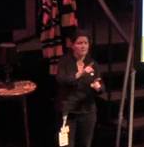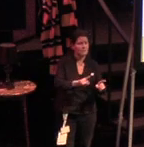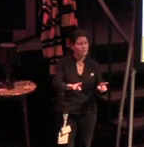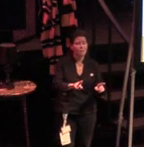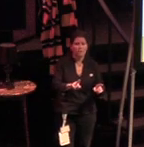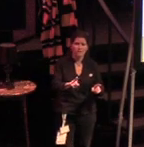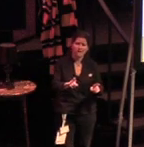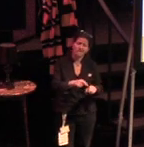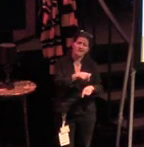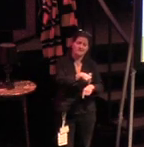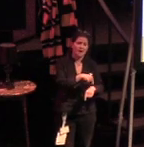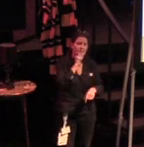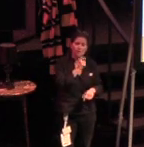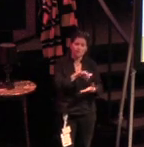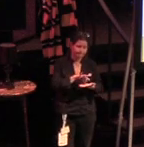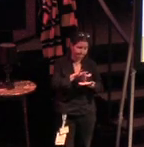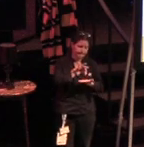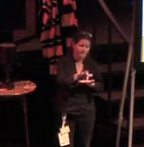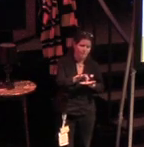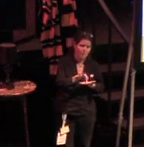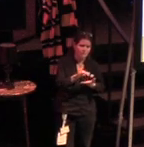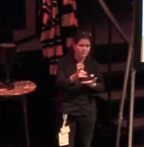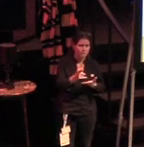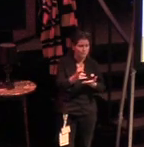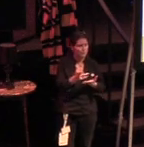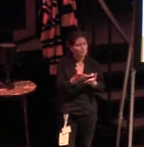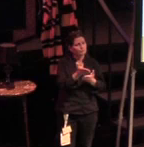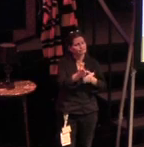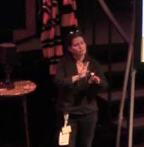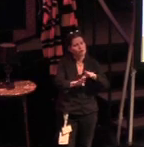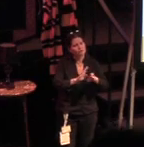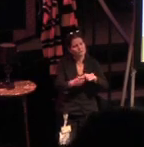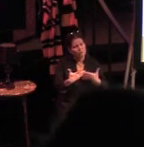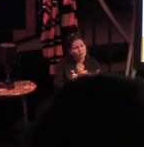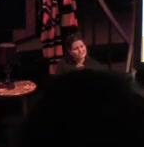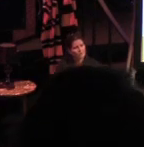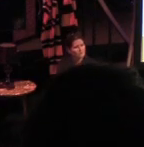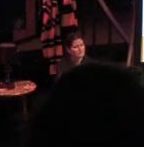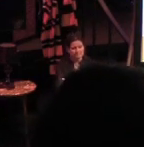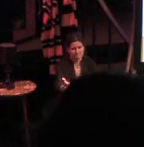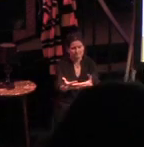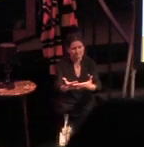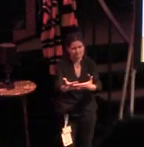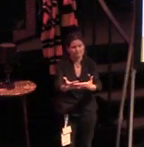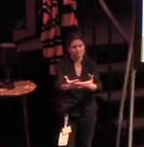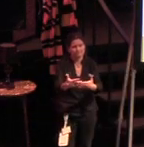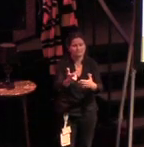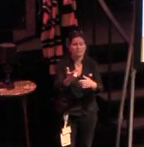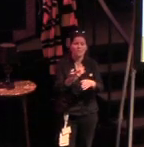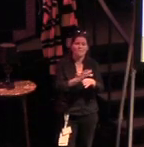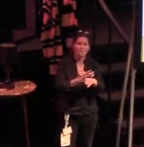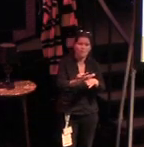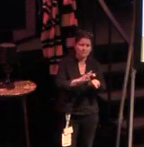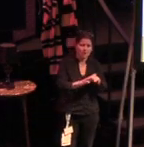10-week engagement so it was a four-week rehearsal than a six-week run and when I joined the venue they